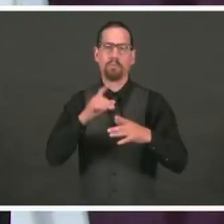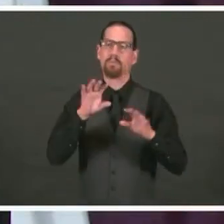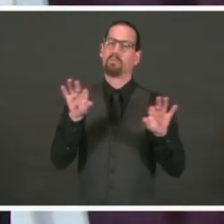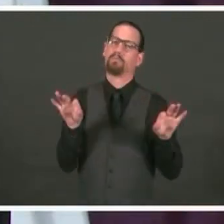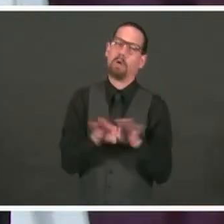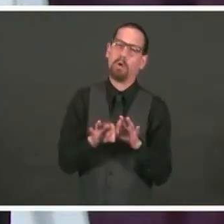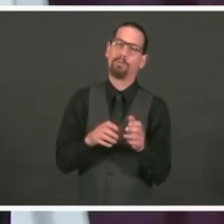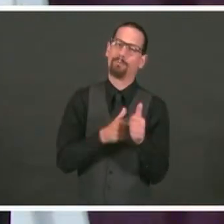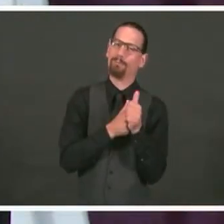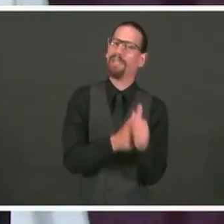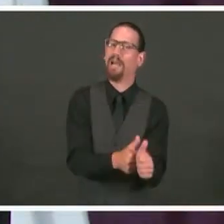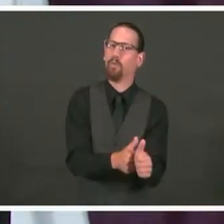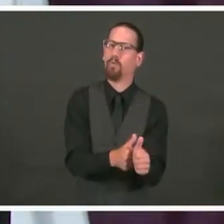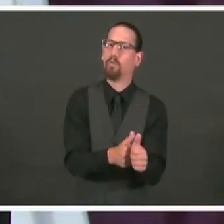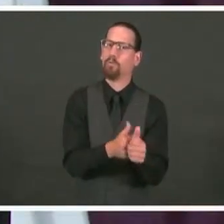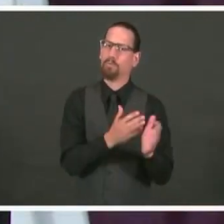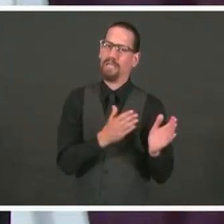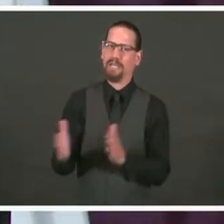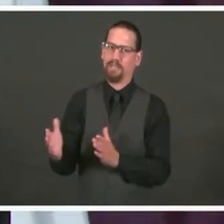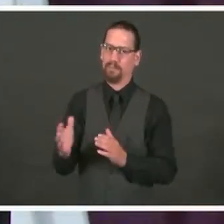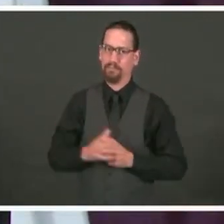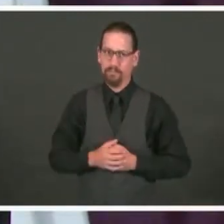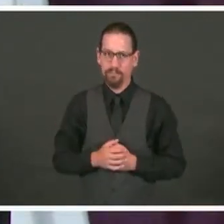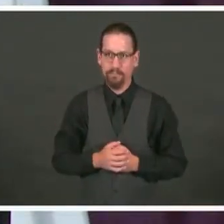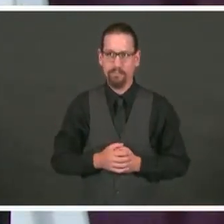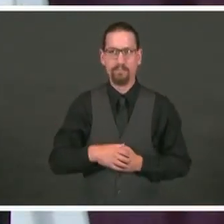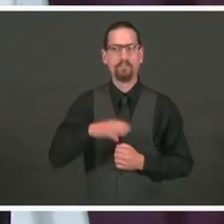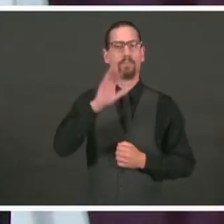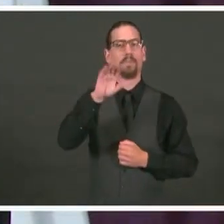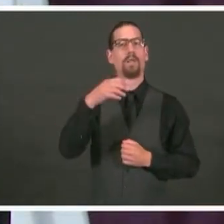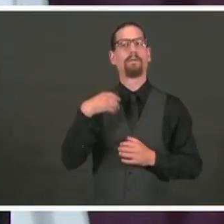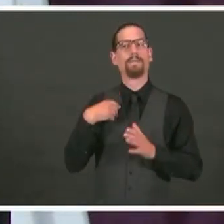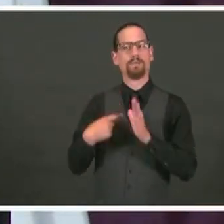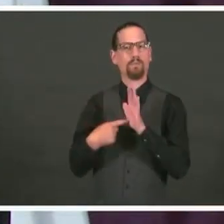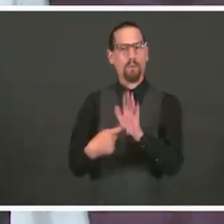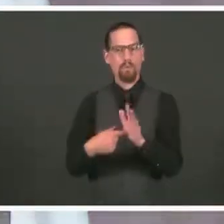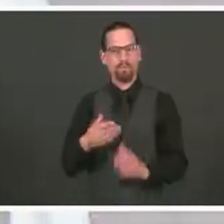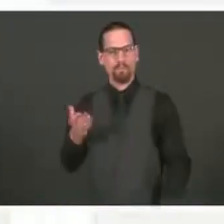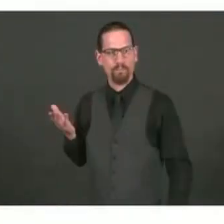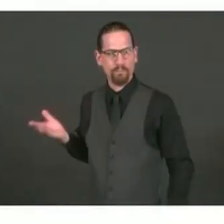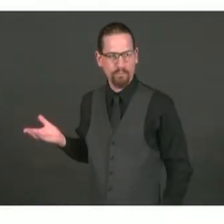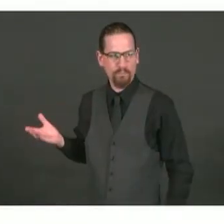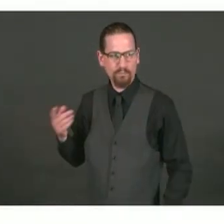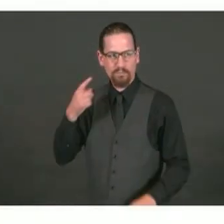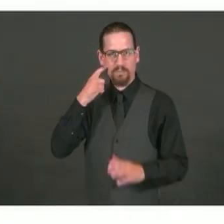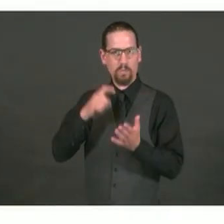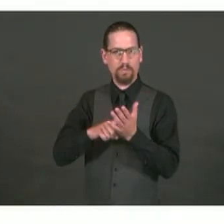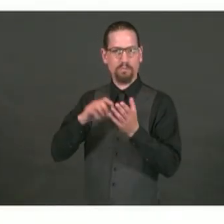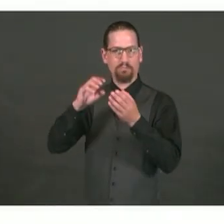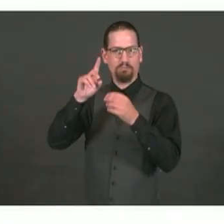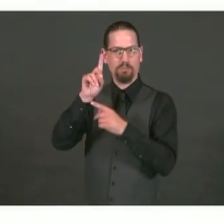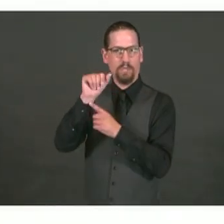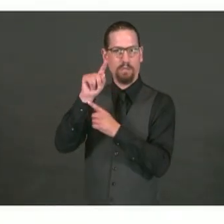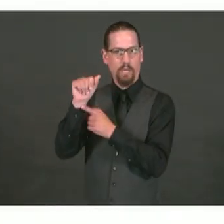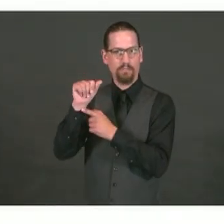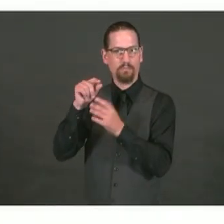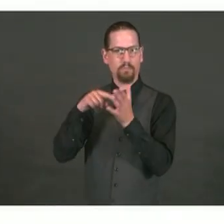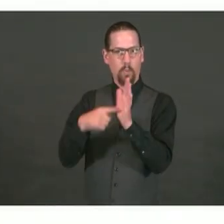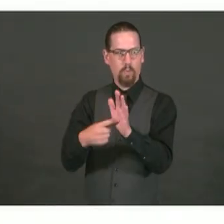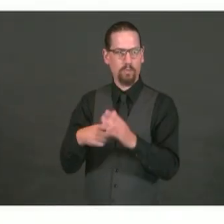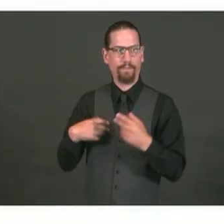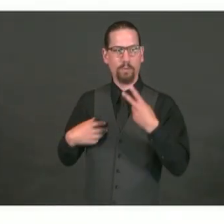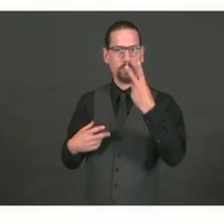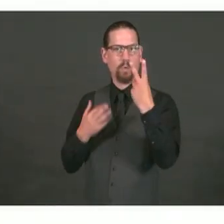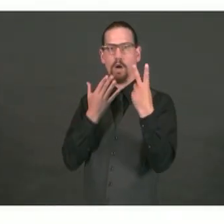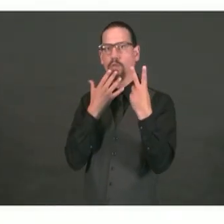Now, I'd ask you to put another slide up on the screen, please. It shows where we've been and where we